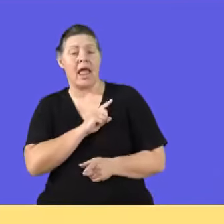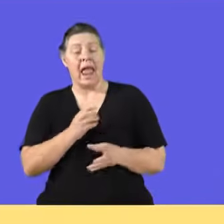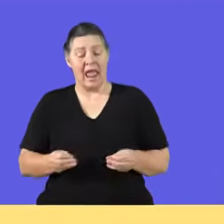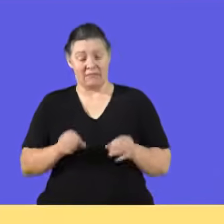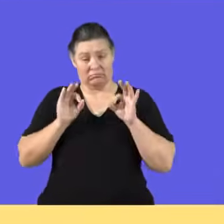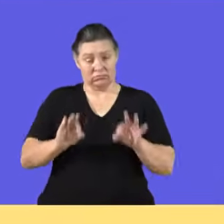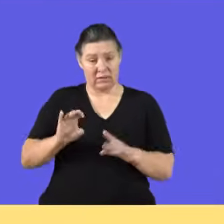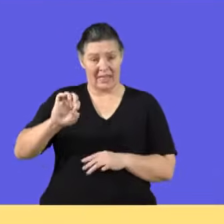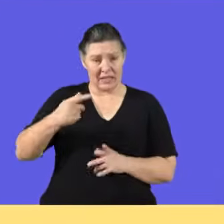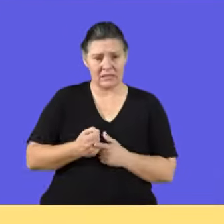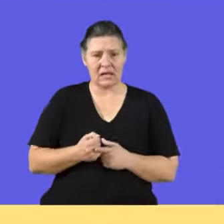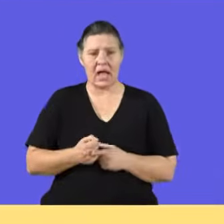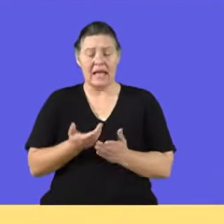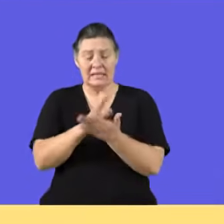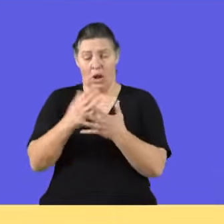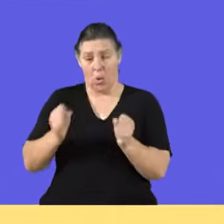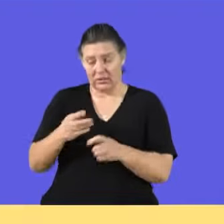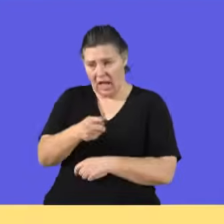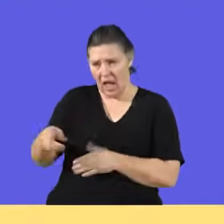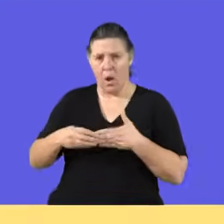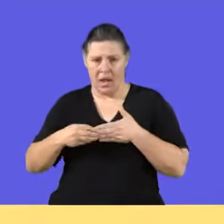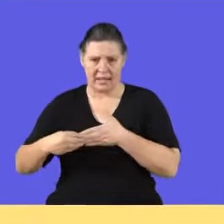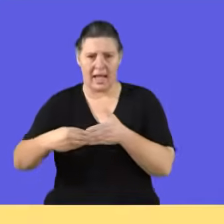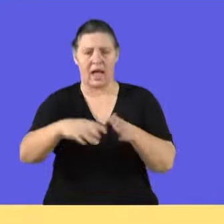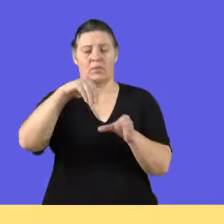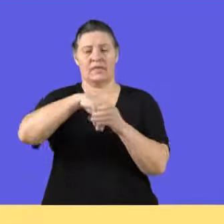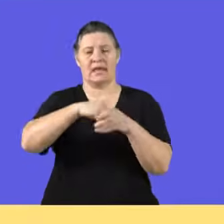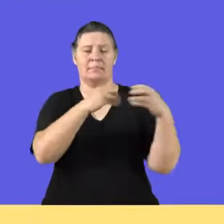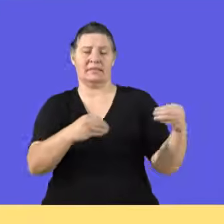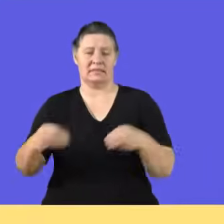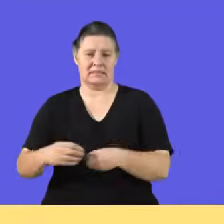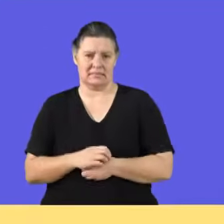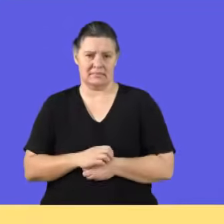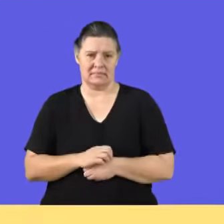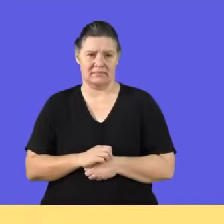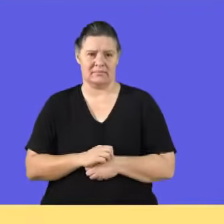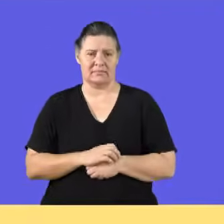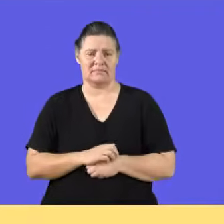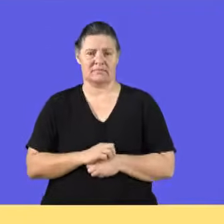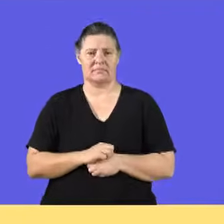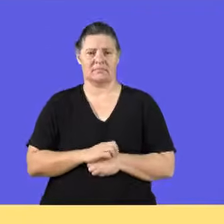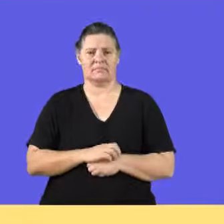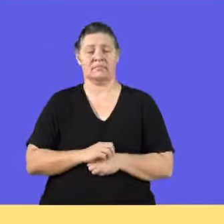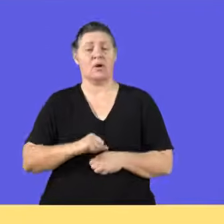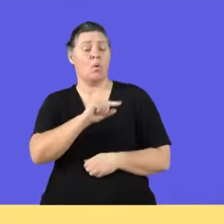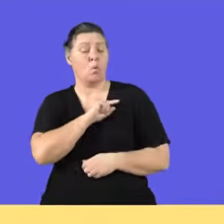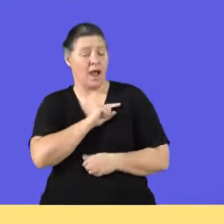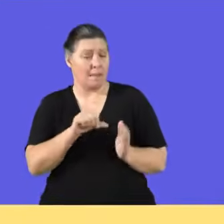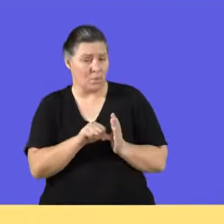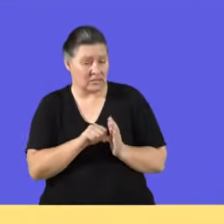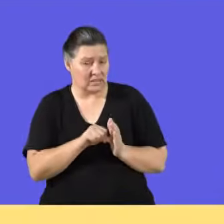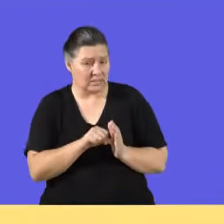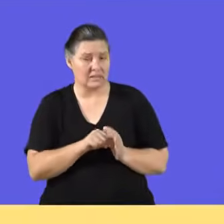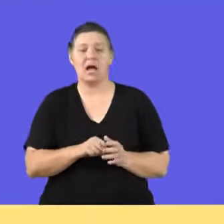have good ethics? To provide guidance to all stakeholders in a business. And then I'm going to go now to number